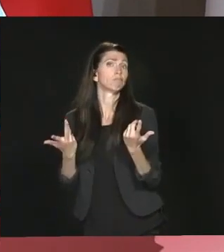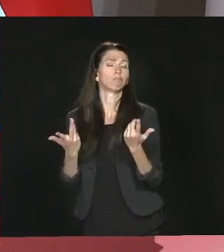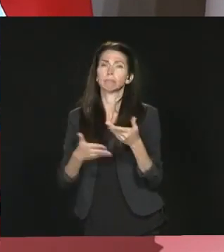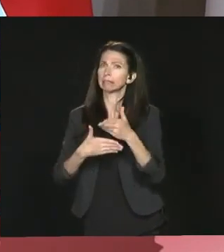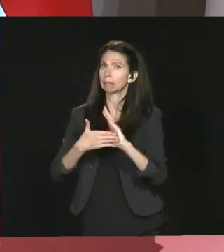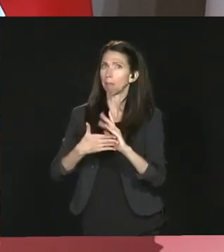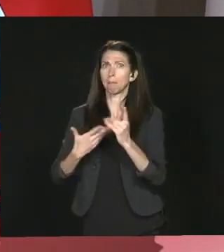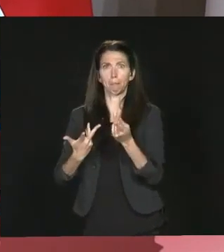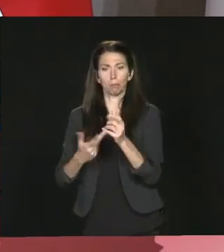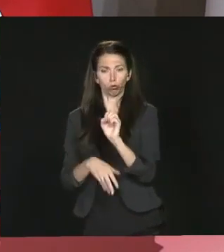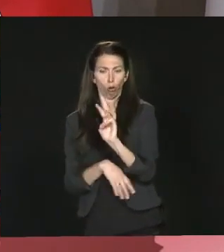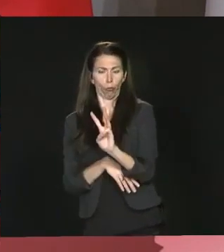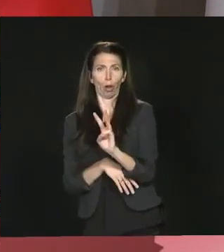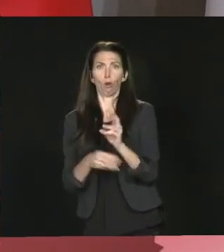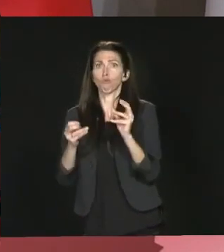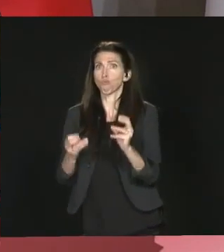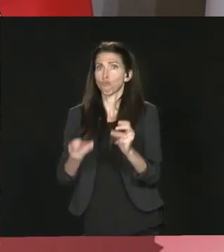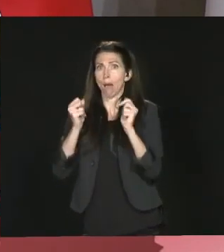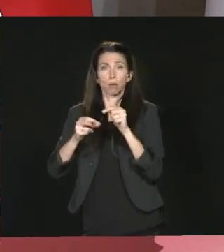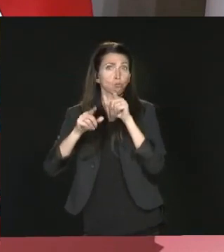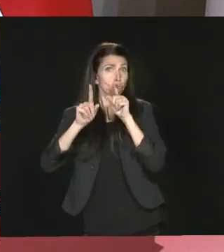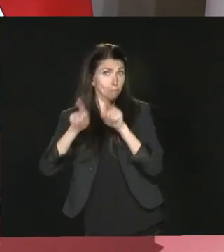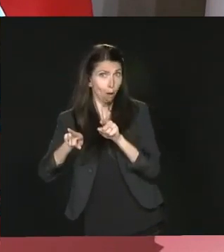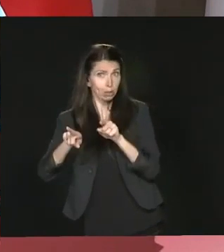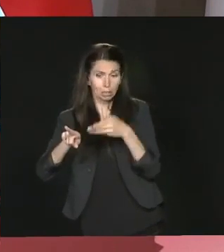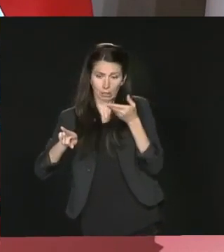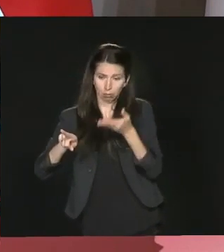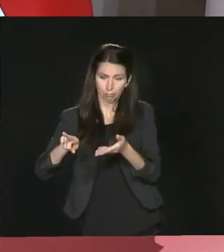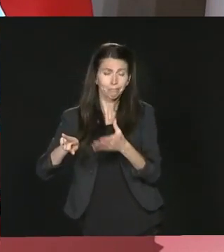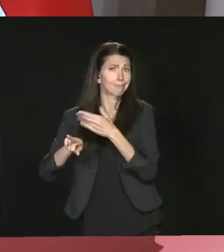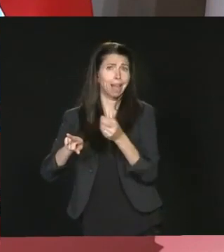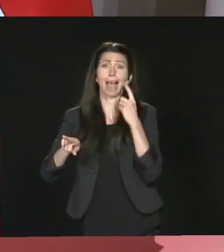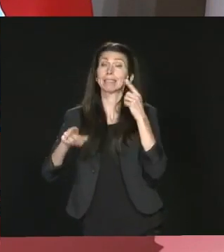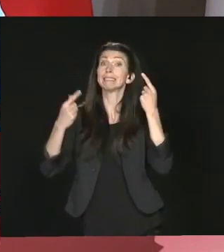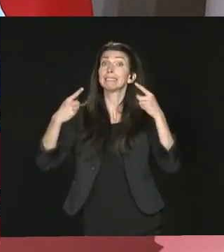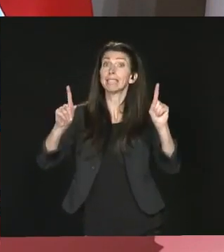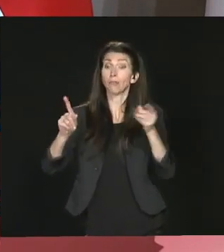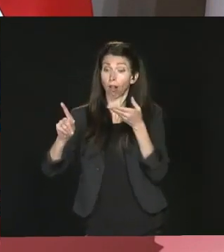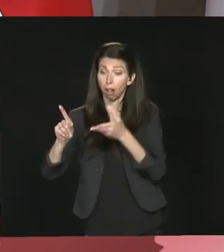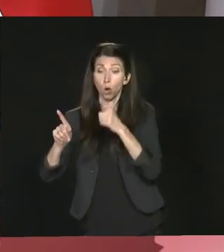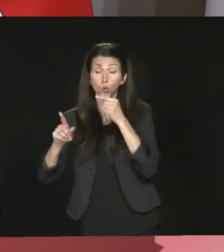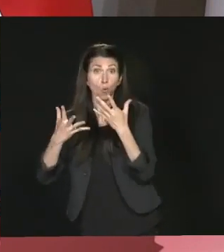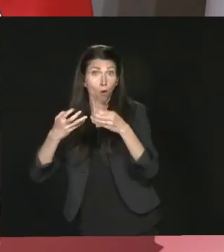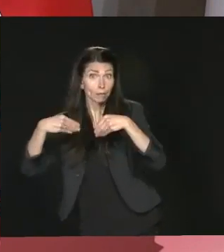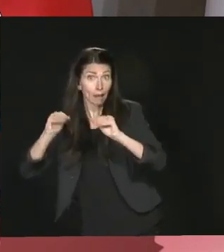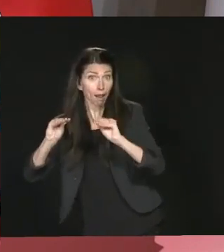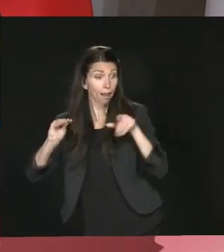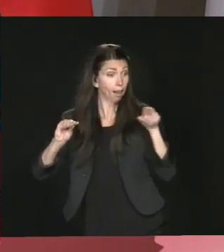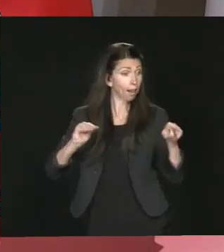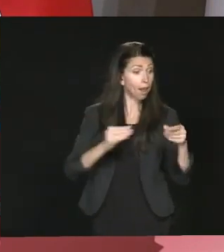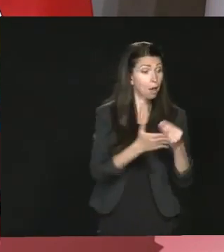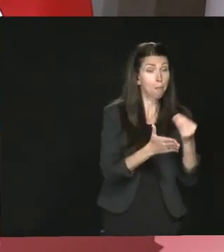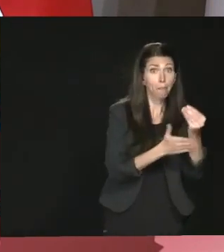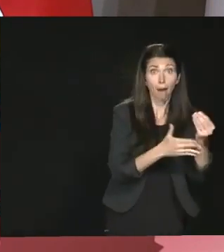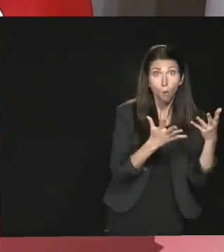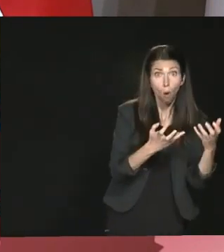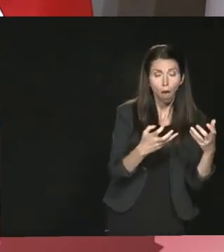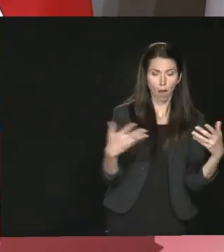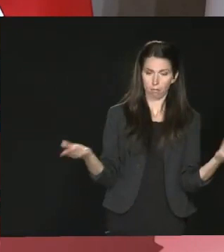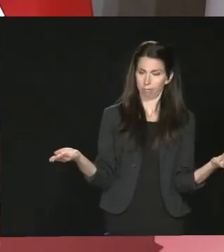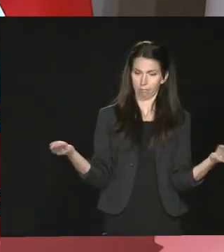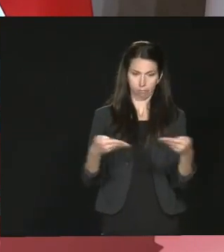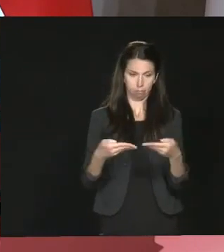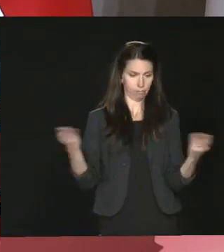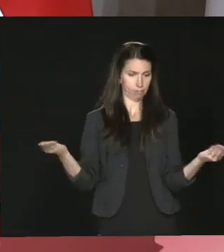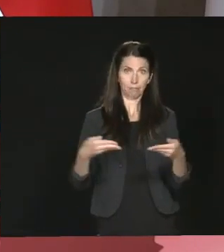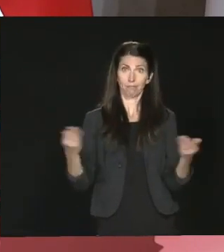date successfully matched PPE buyers and sellers more than 34,000 times. The Supply Hub